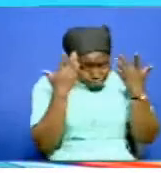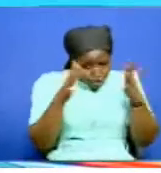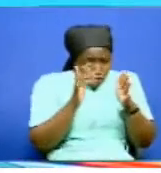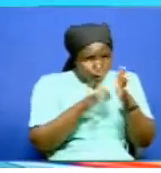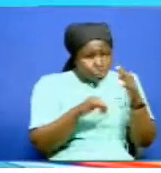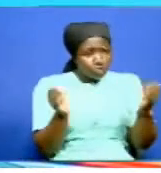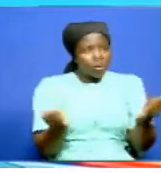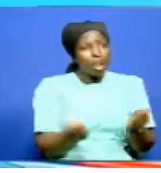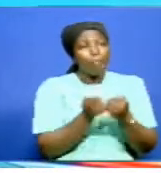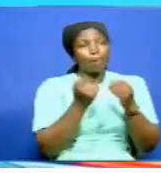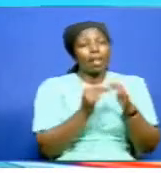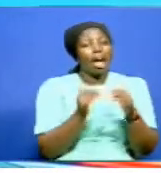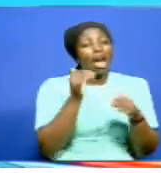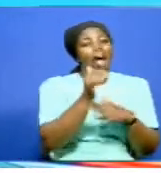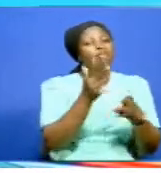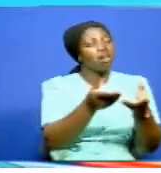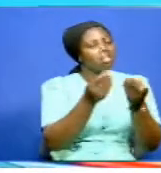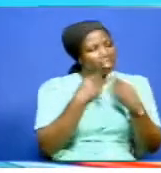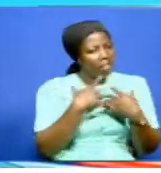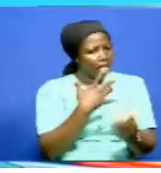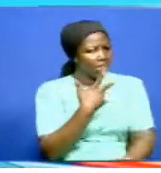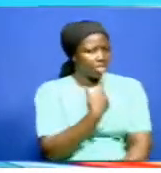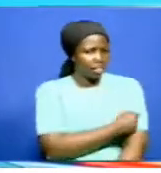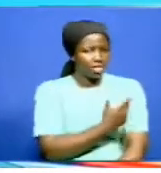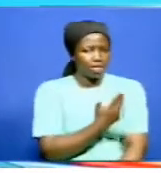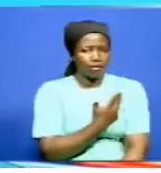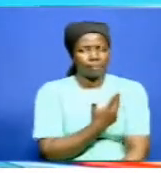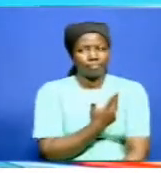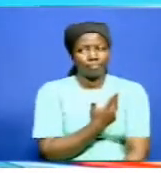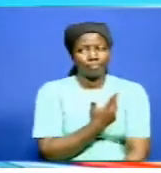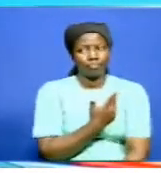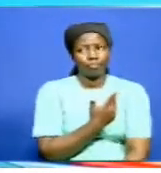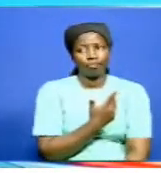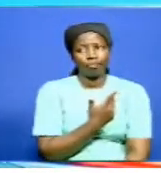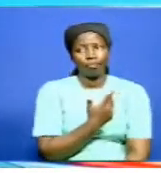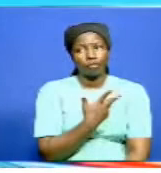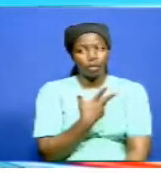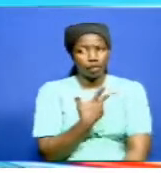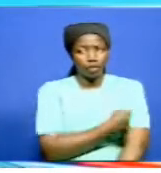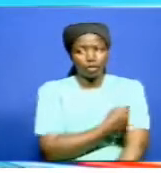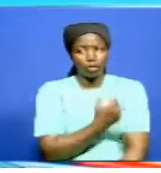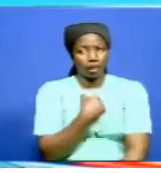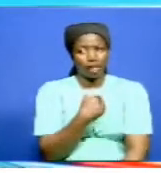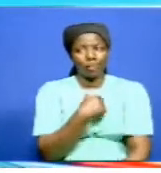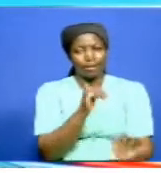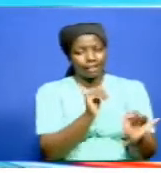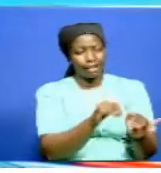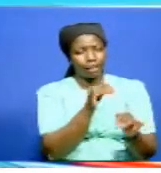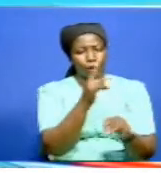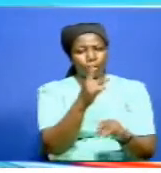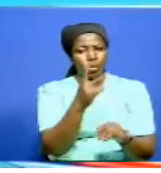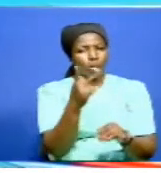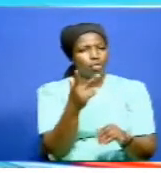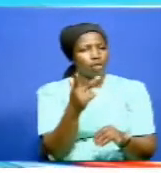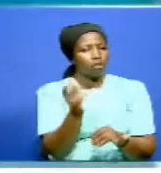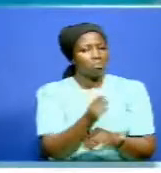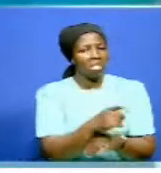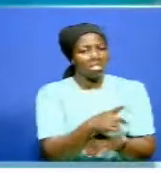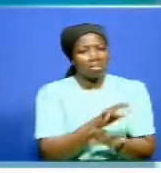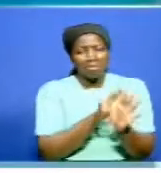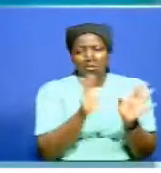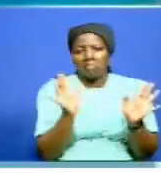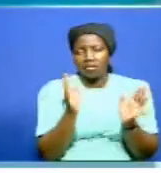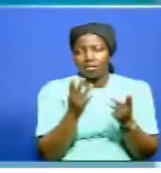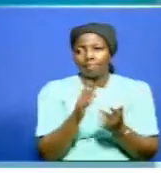happen after receiving the jab. The COVID vaccines have been here for what, like 1, 2, 3 months? Yes.